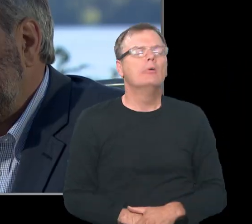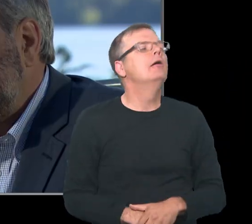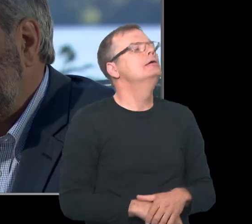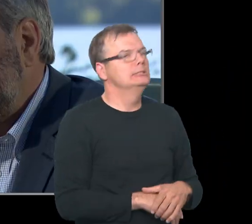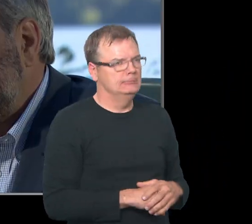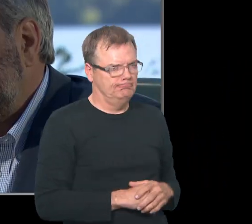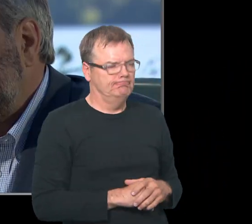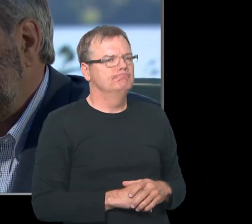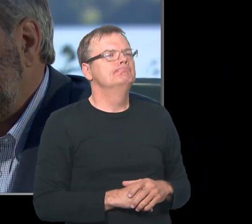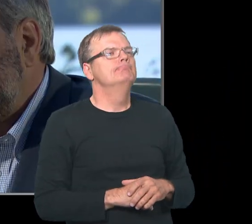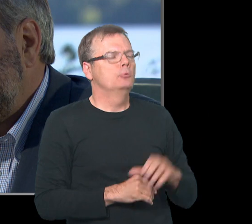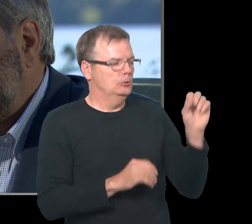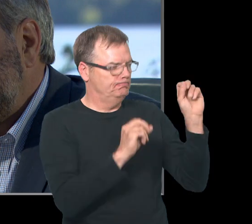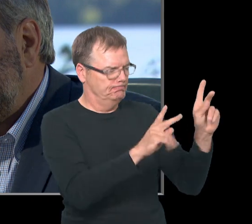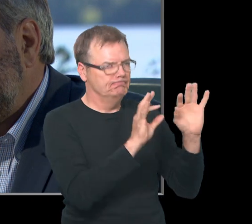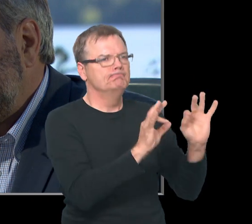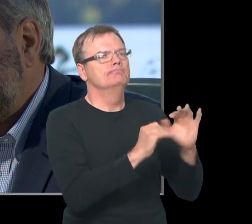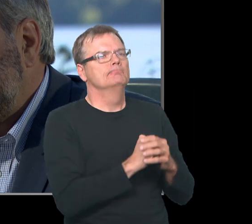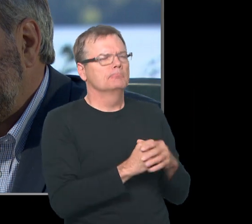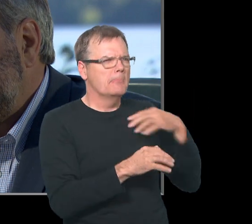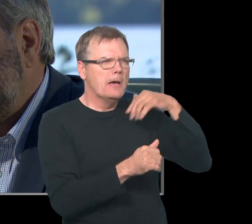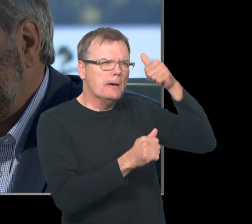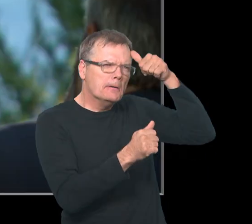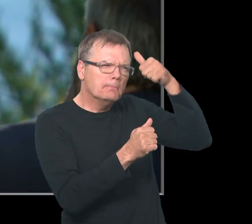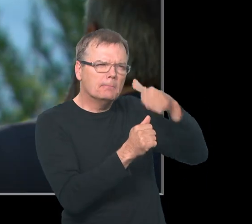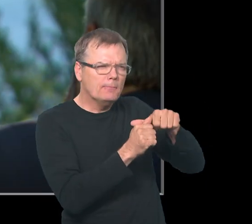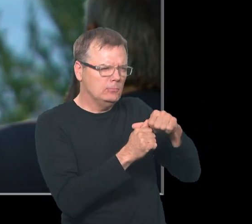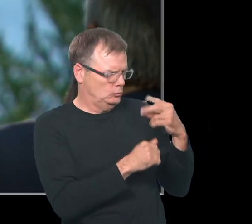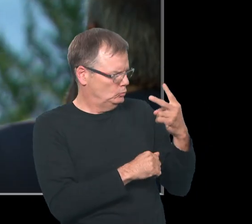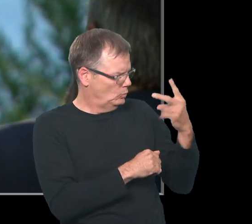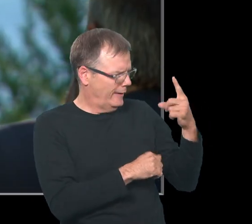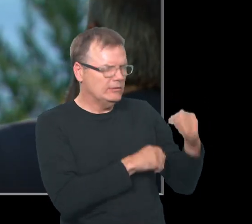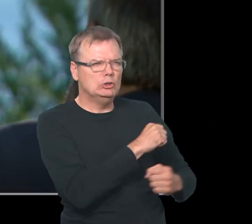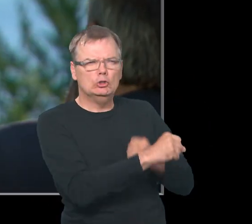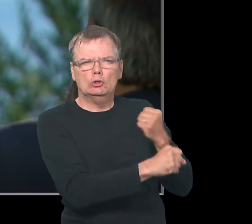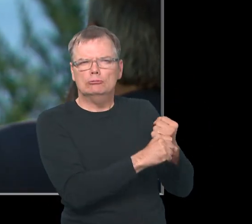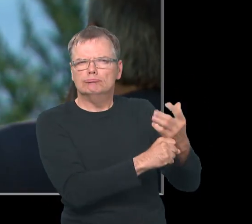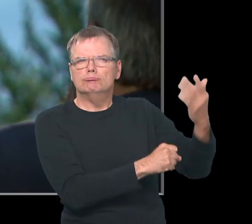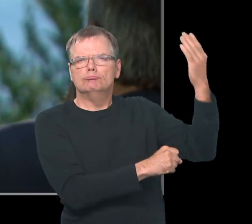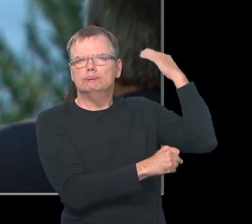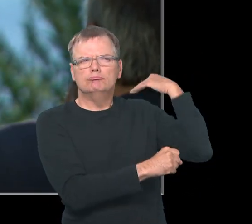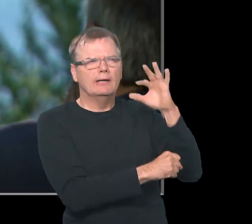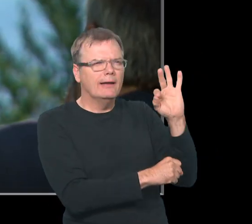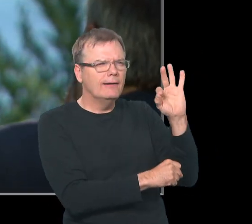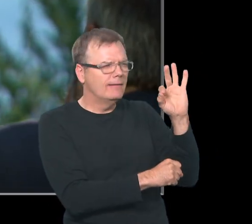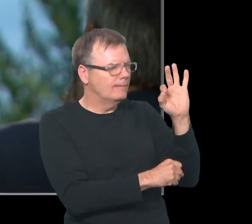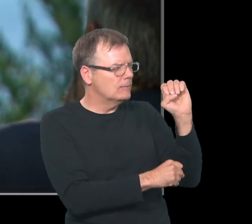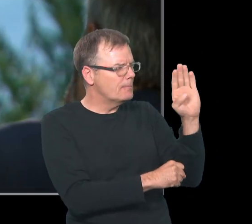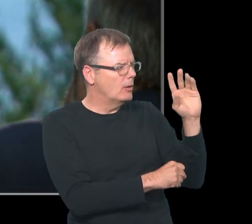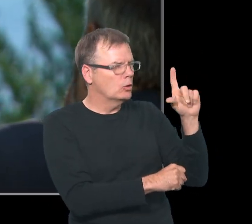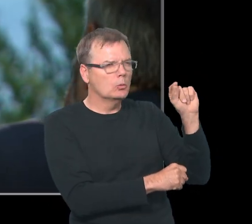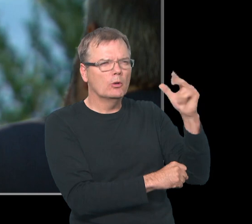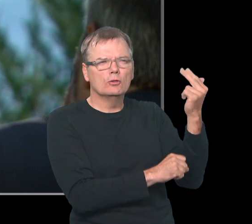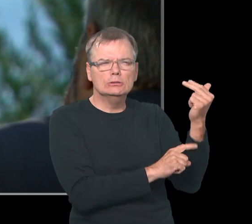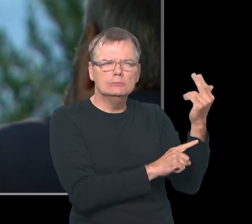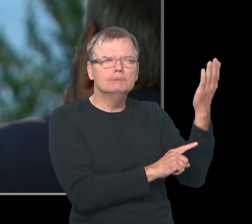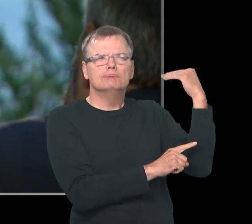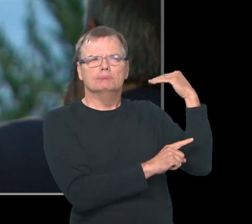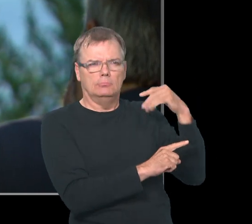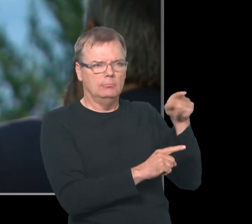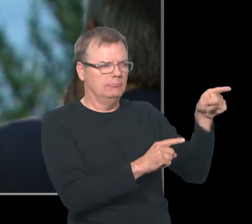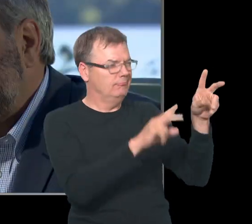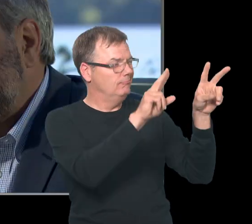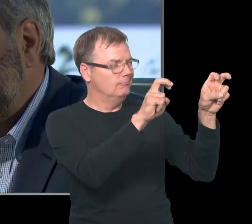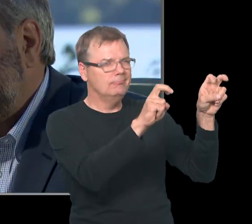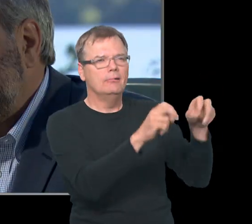ago, February 2013. The simple fact of the matter is that you don't wake up the day after an election and snap your fingers and